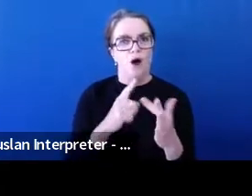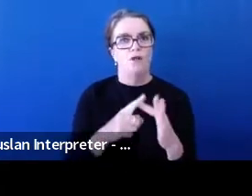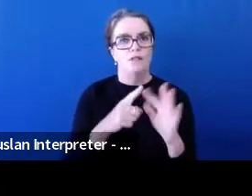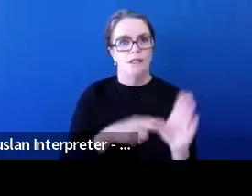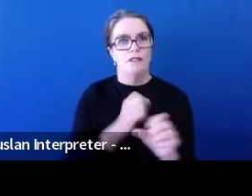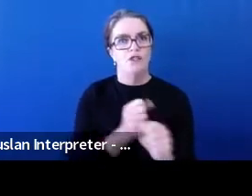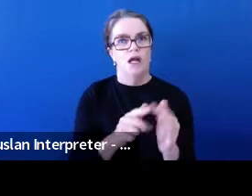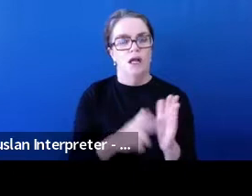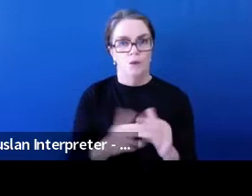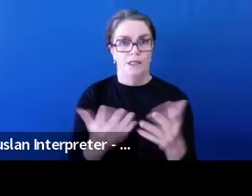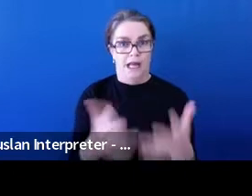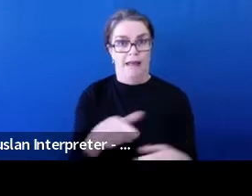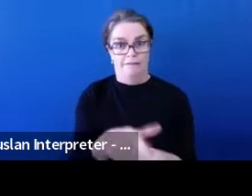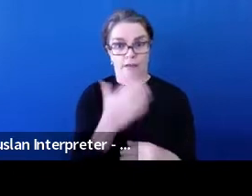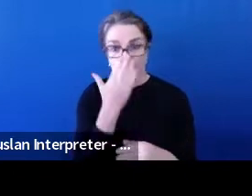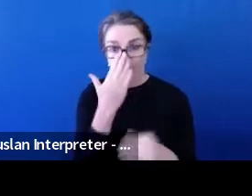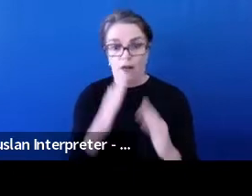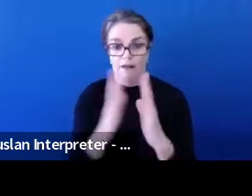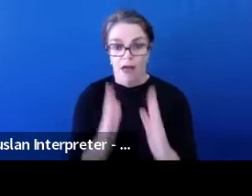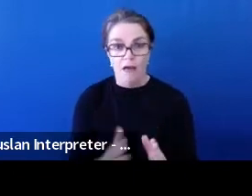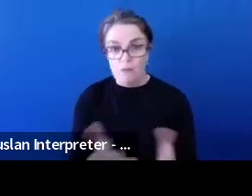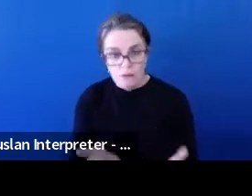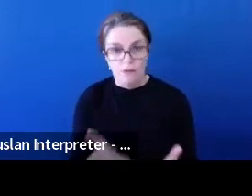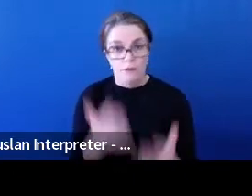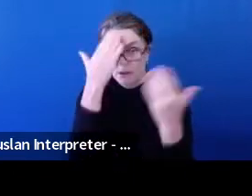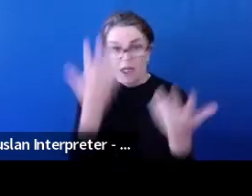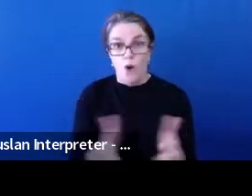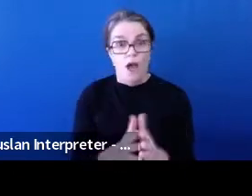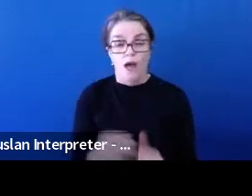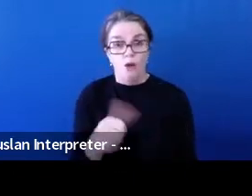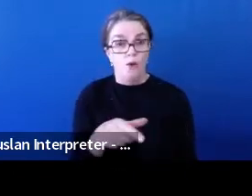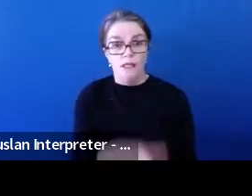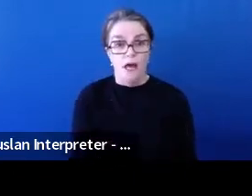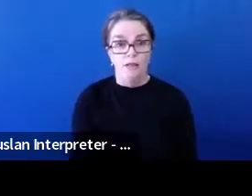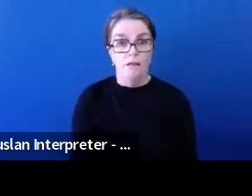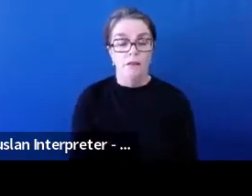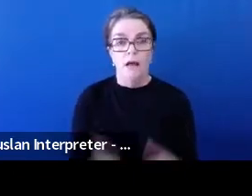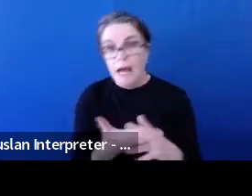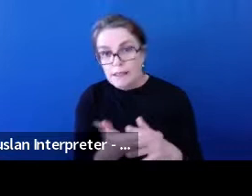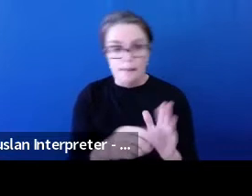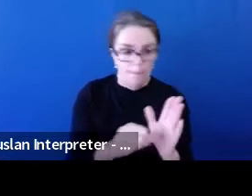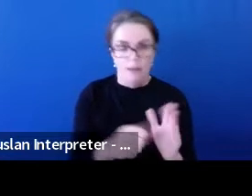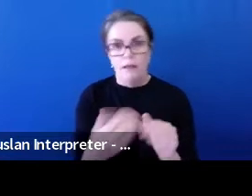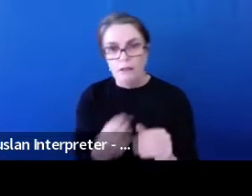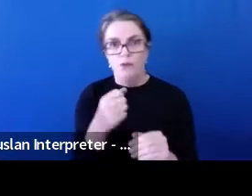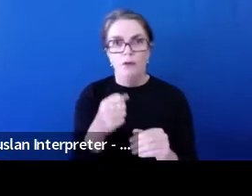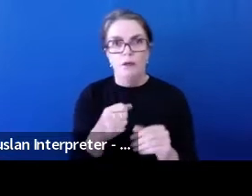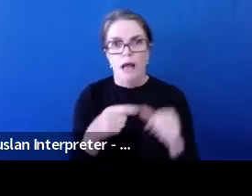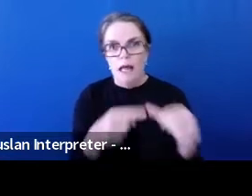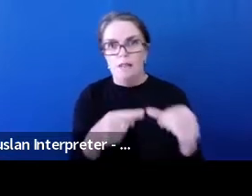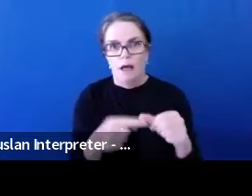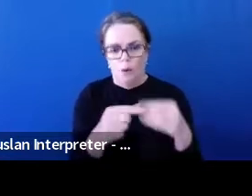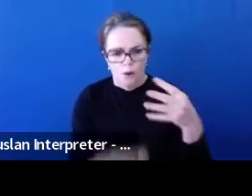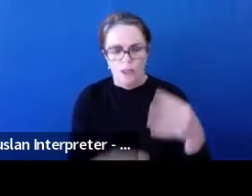In order to access food and money, he had to answer multiple questions. So the whole experience